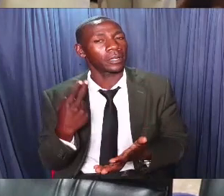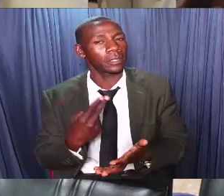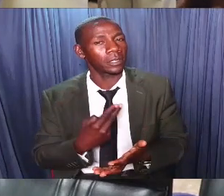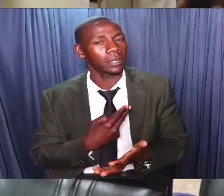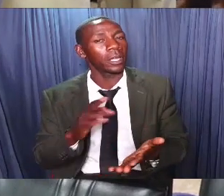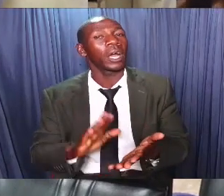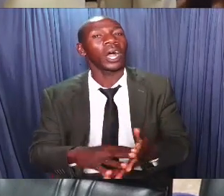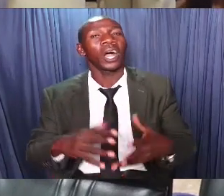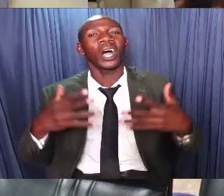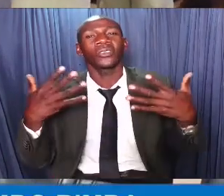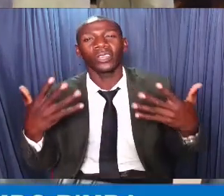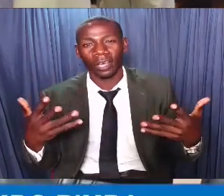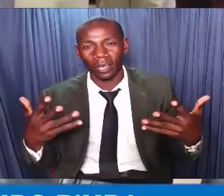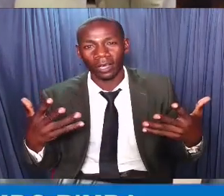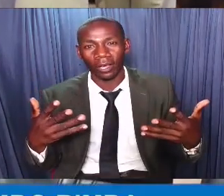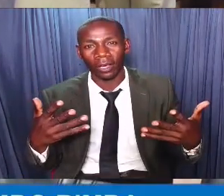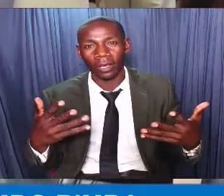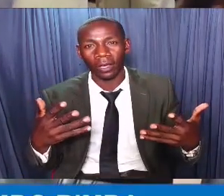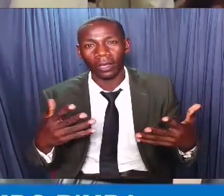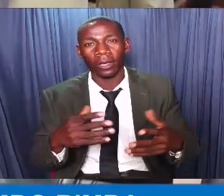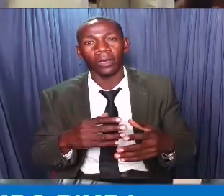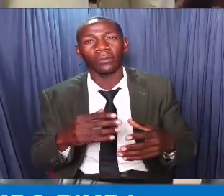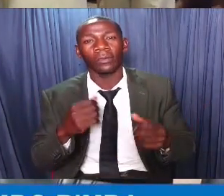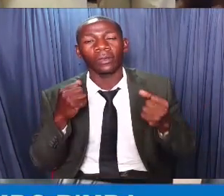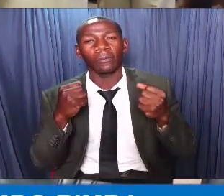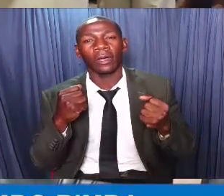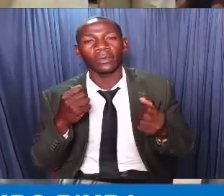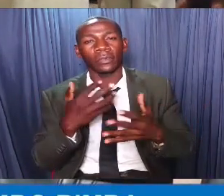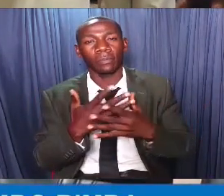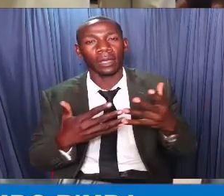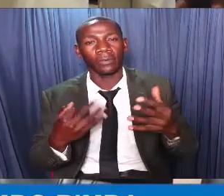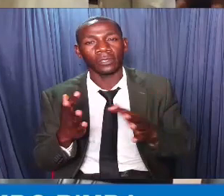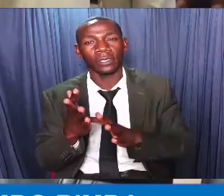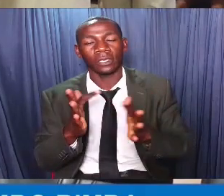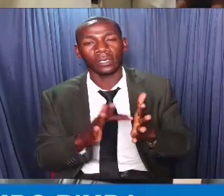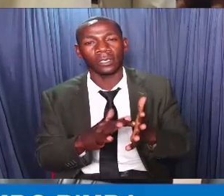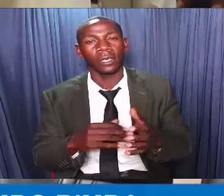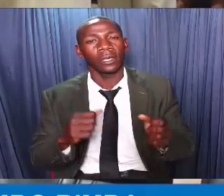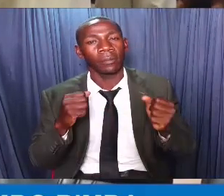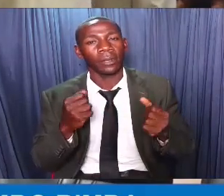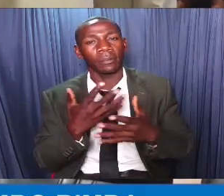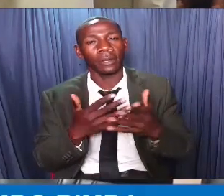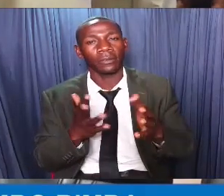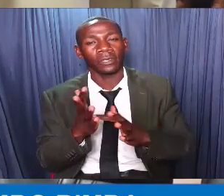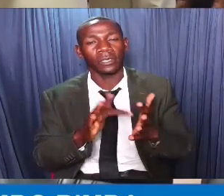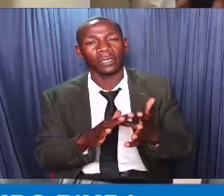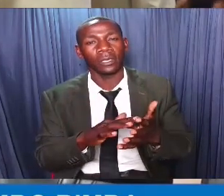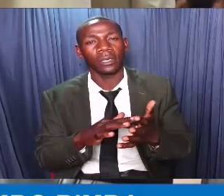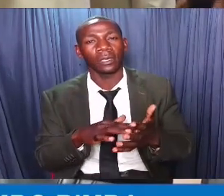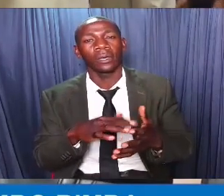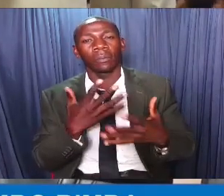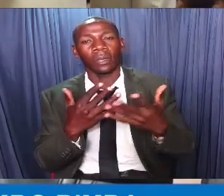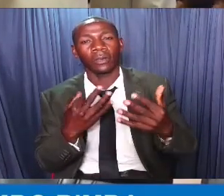to hallelujah hallelujah nguvu ziko kwa damu ya Yesu. The power is in the blood of Jesus. Damu ya Yesu. The power is in the blood of Jesus. Damu ya Yesu